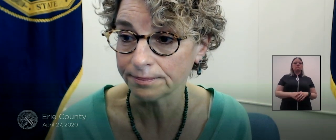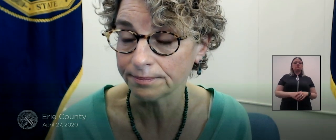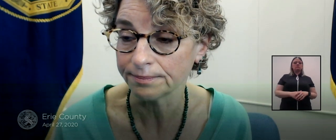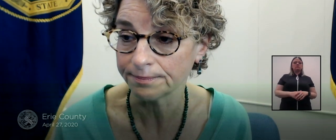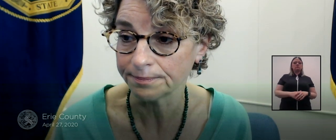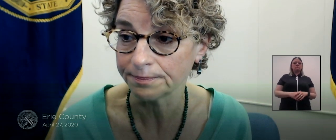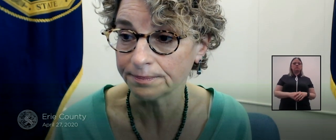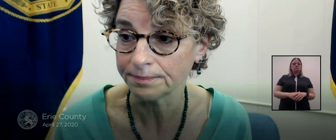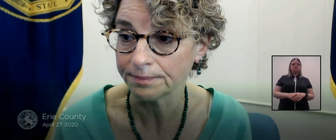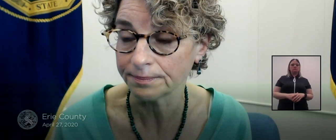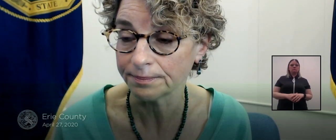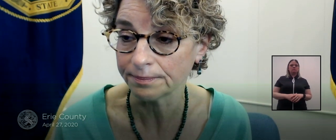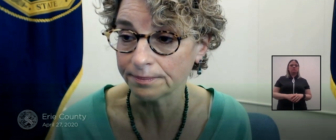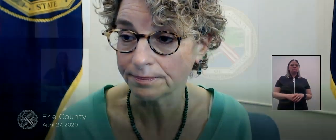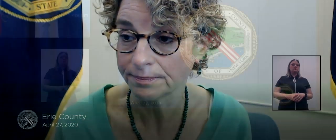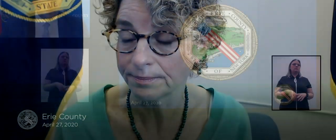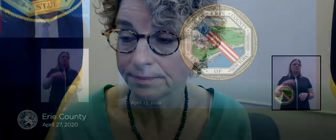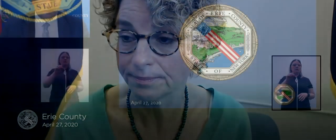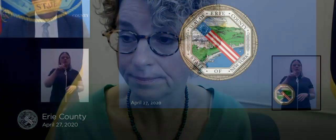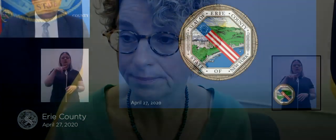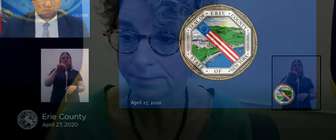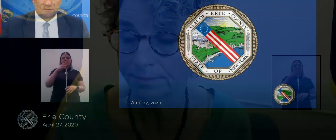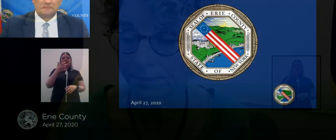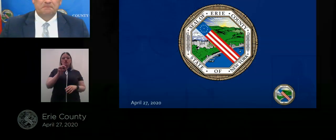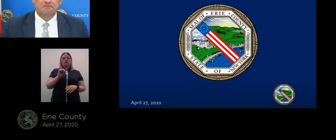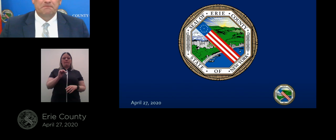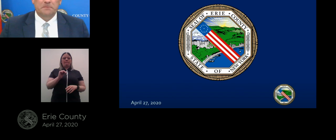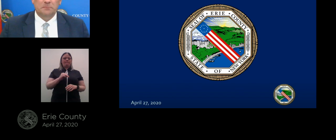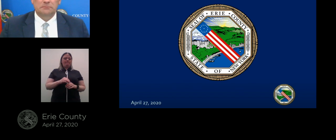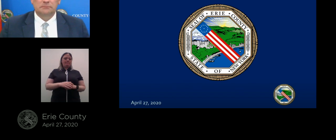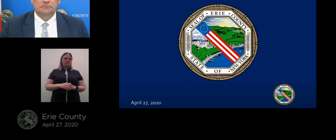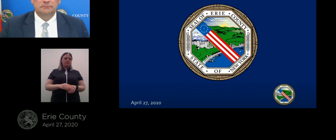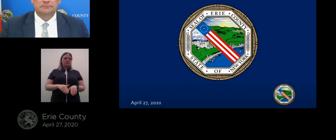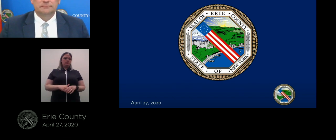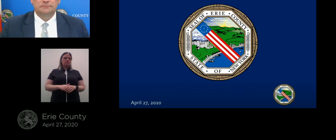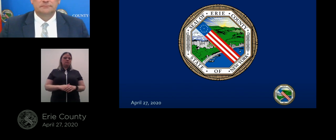Okay. Okay, Spectrum News, Aaron Time.